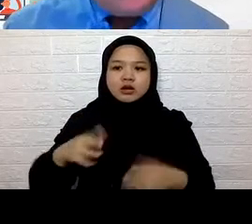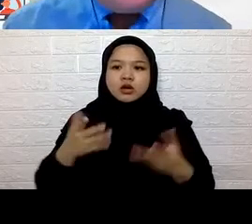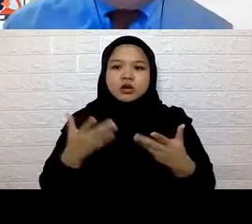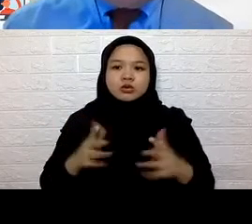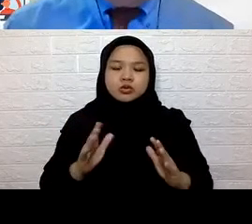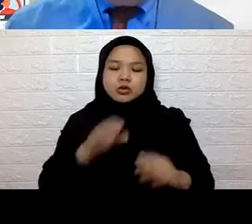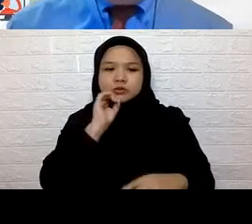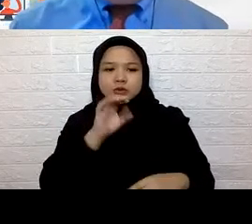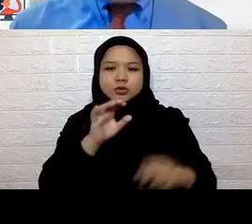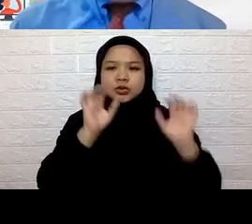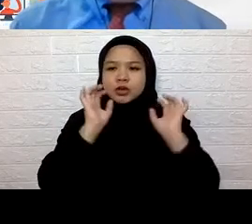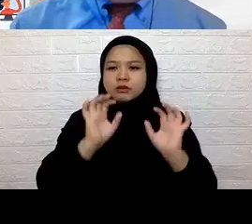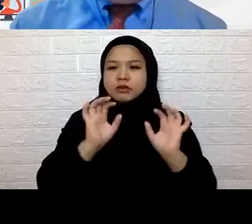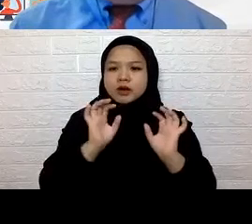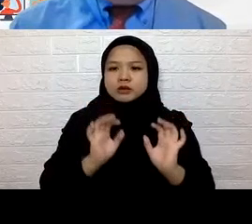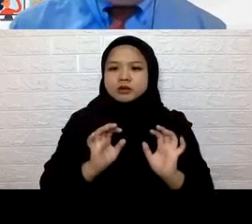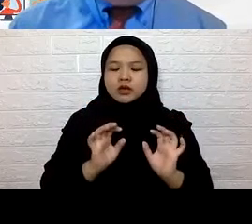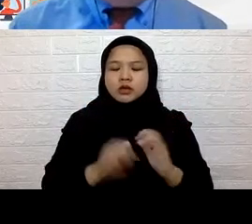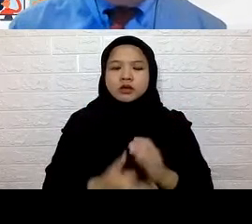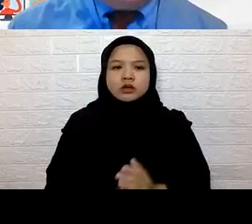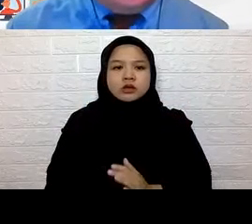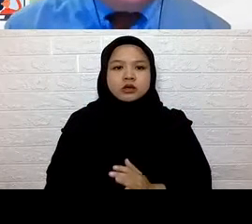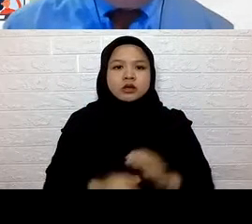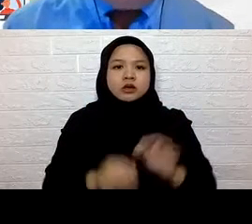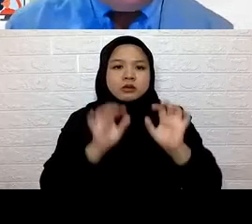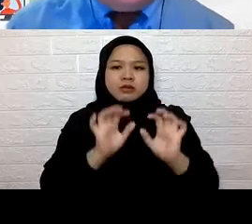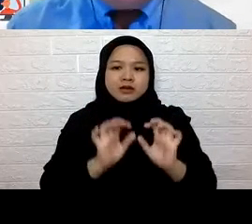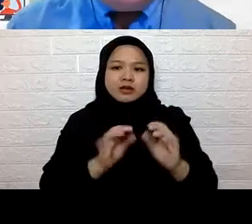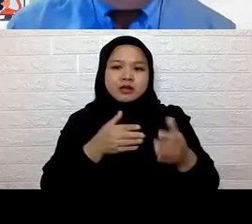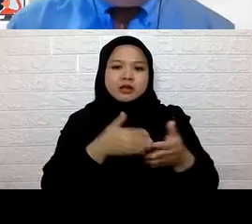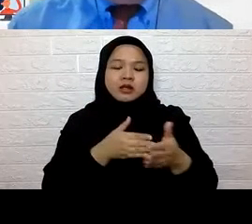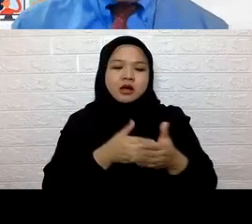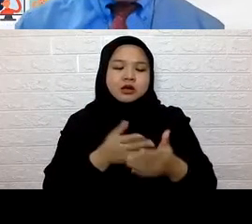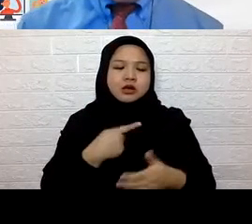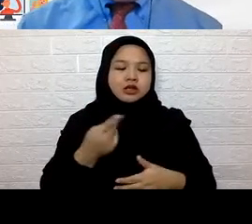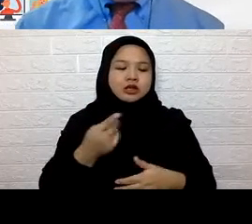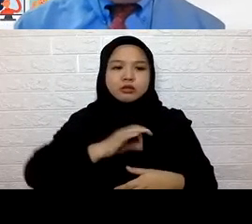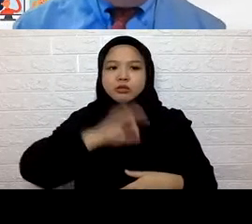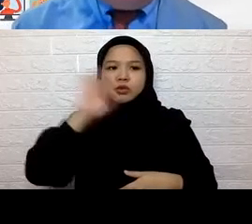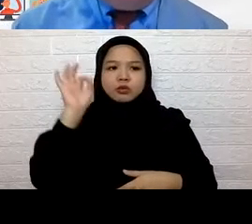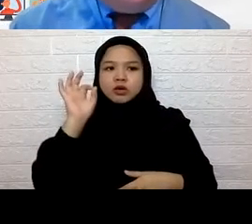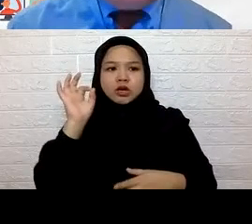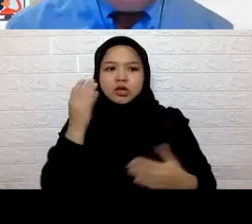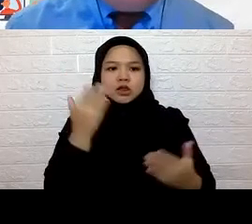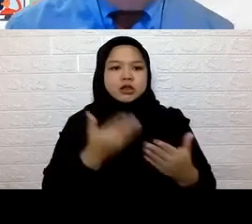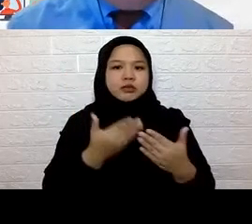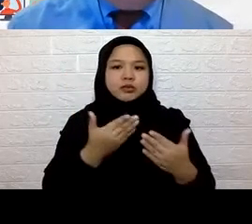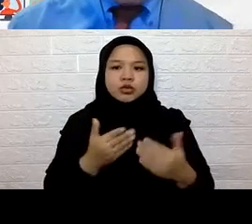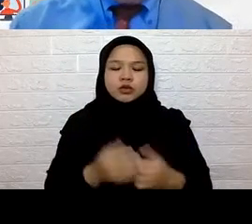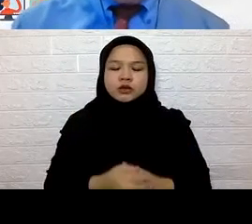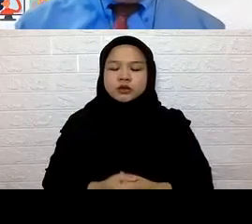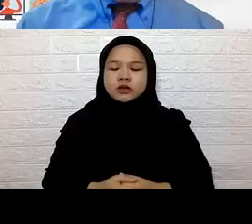never faced before we use technology in the ways we are now. Number one, what do we